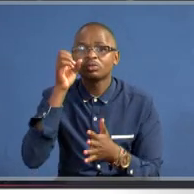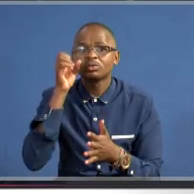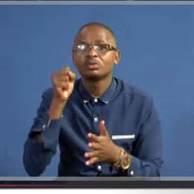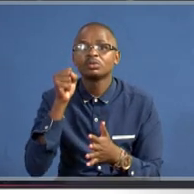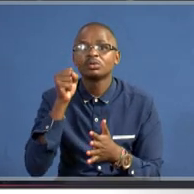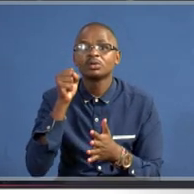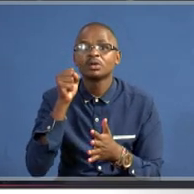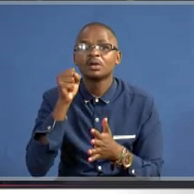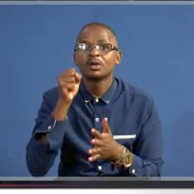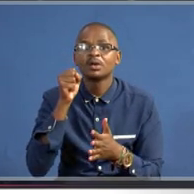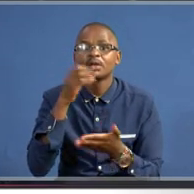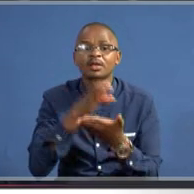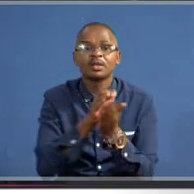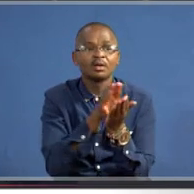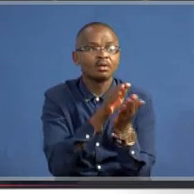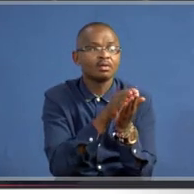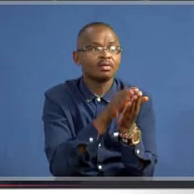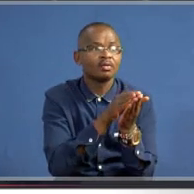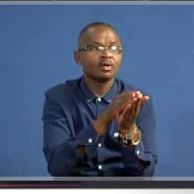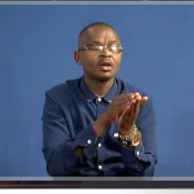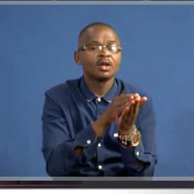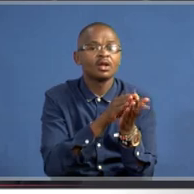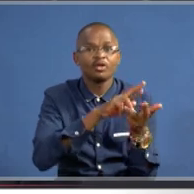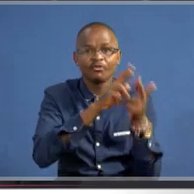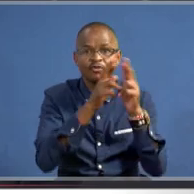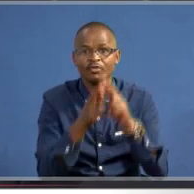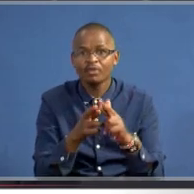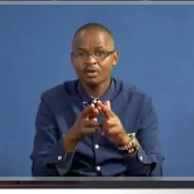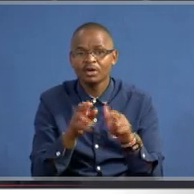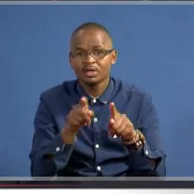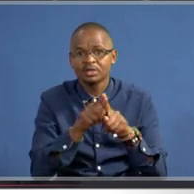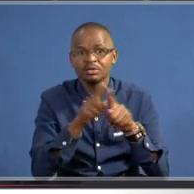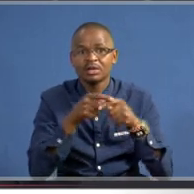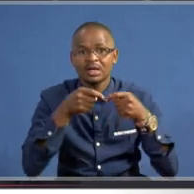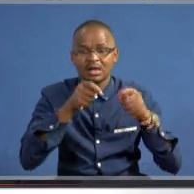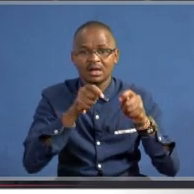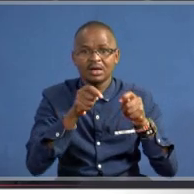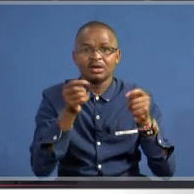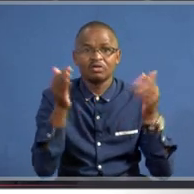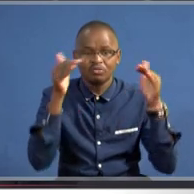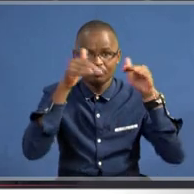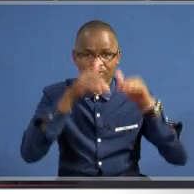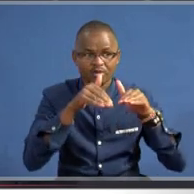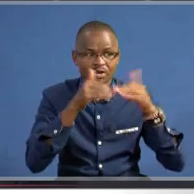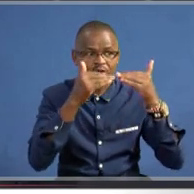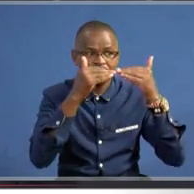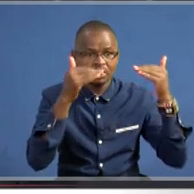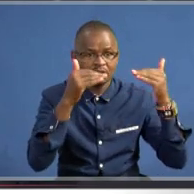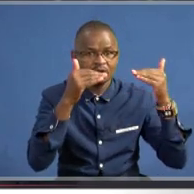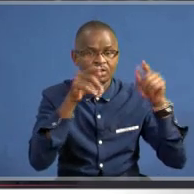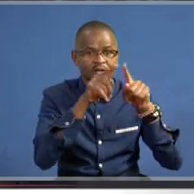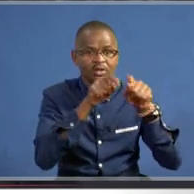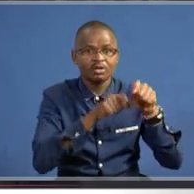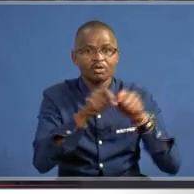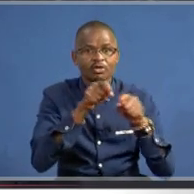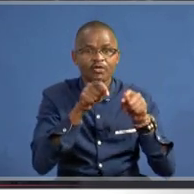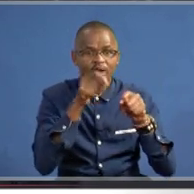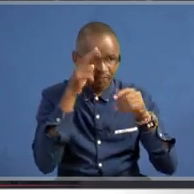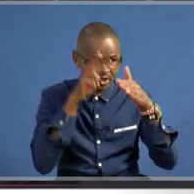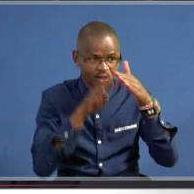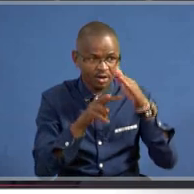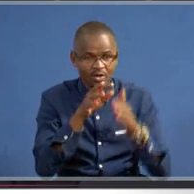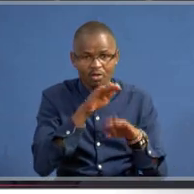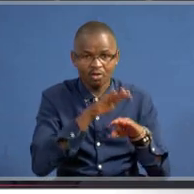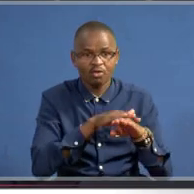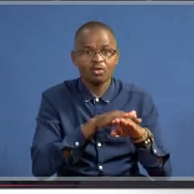central bank driven reform an attempt to bring some order control and visibility on